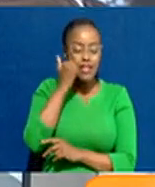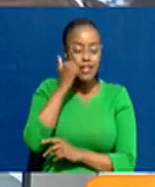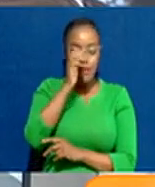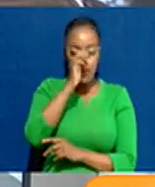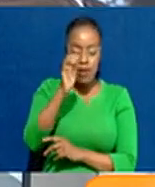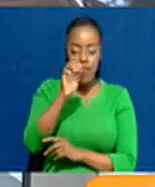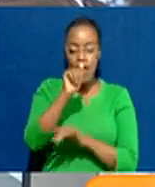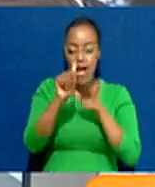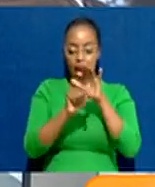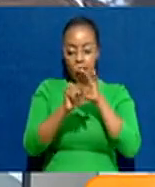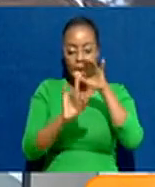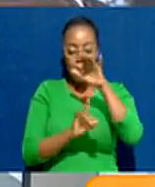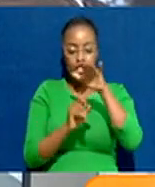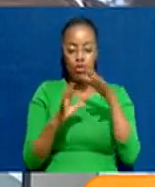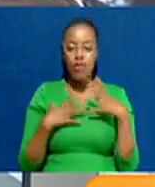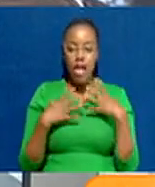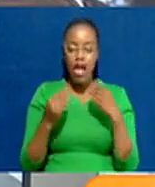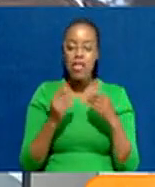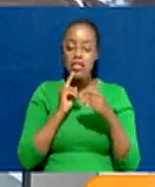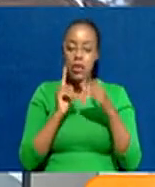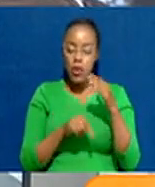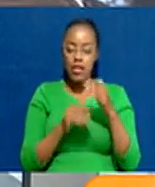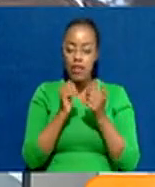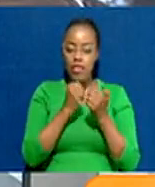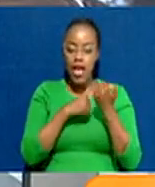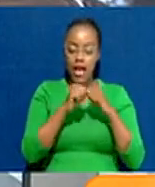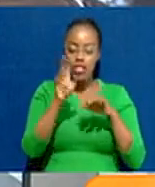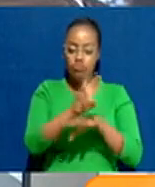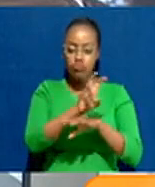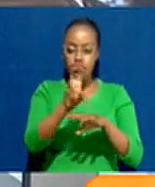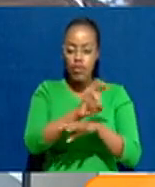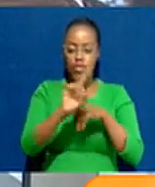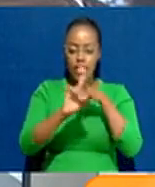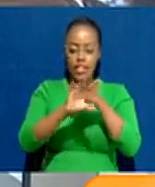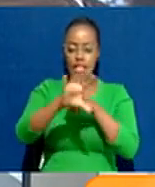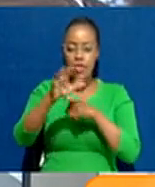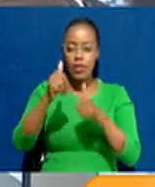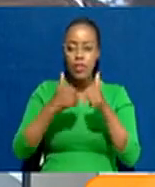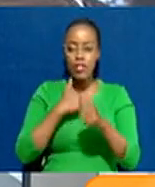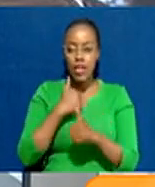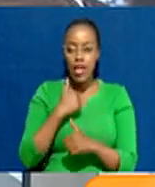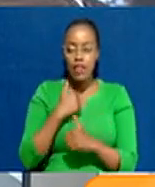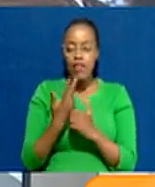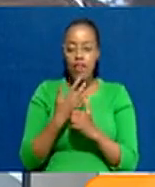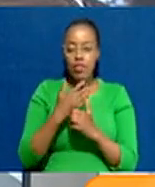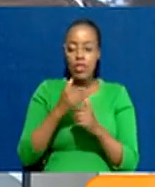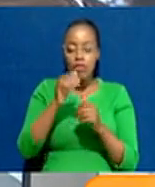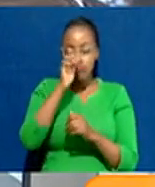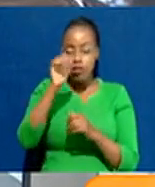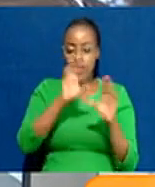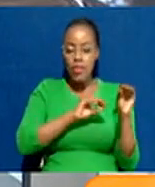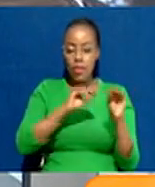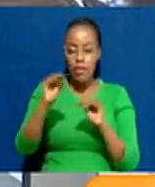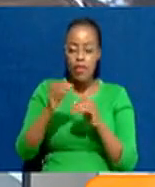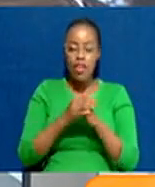of Health, Dr. Wycliffe Omondi, pointed out that active surveillance in six counties had shown significant decline in transmission of